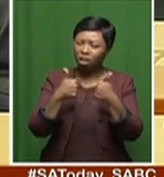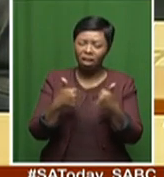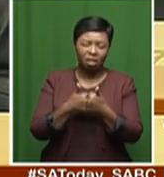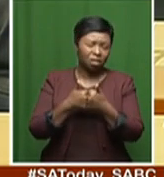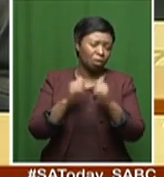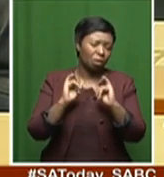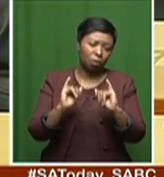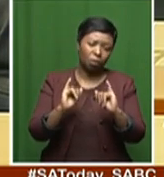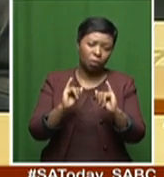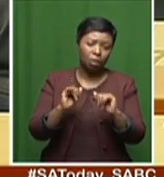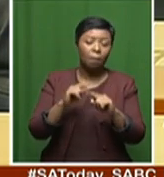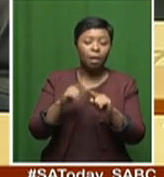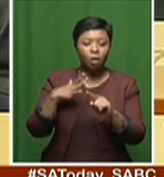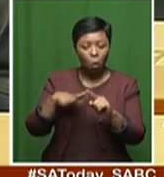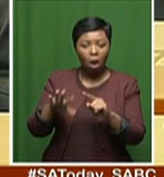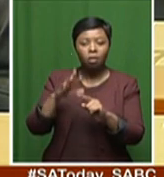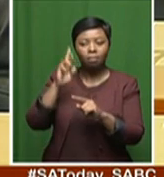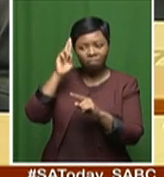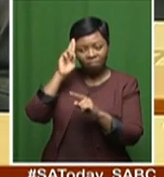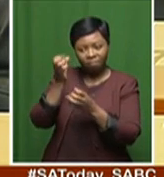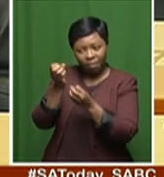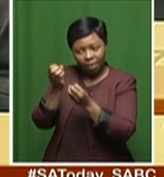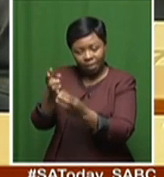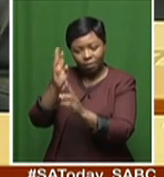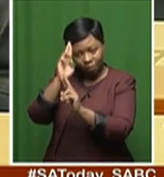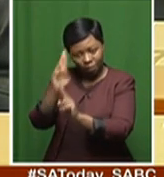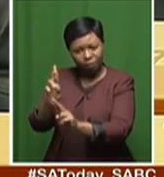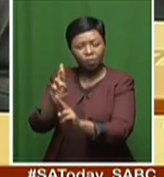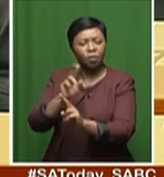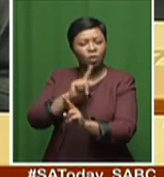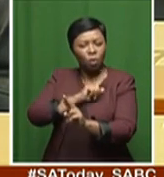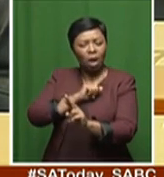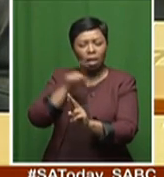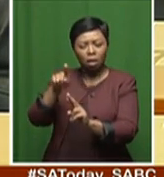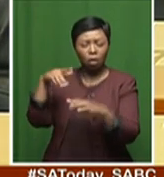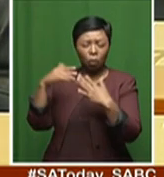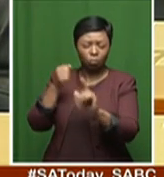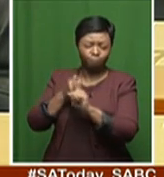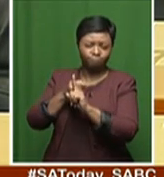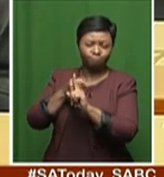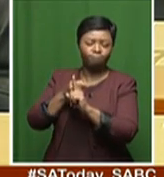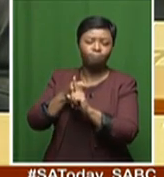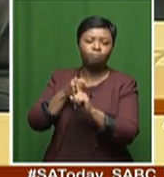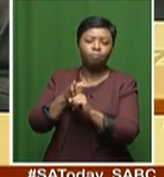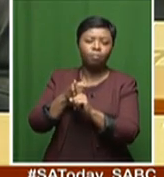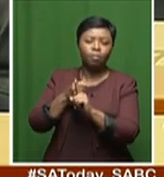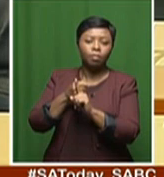pay tribute because they have in many ways been very patriotic and played a very key role.